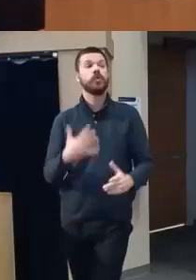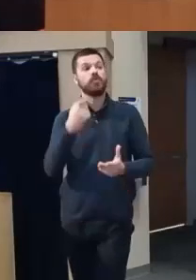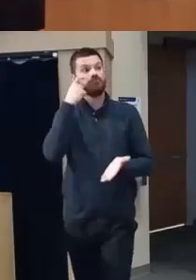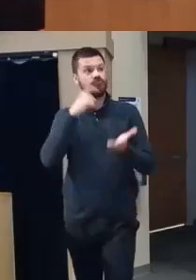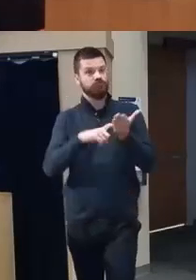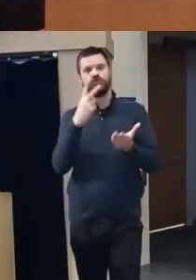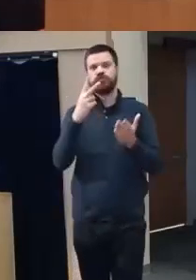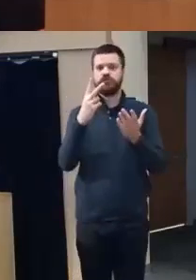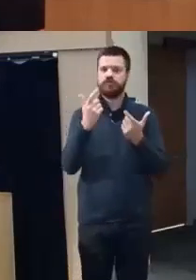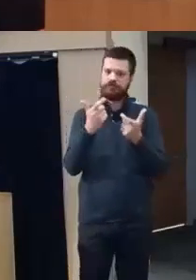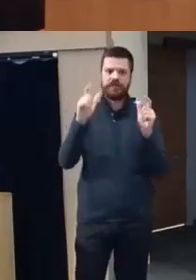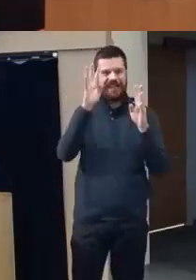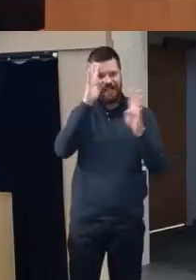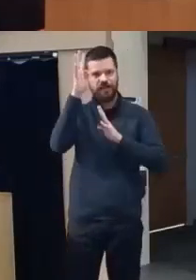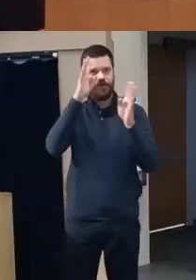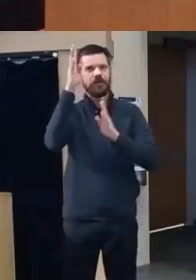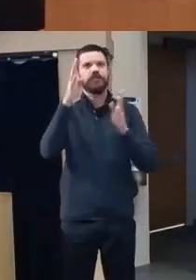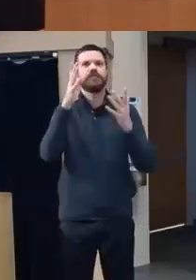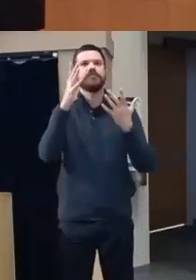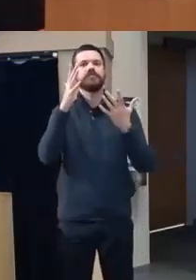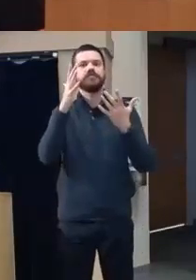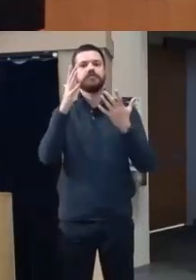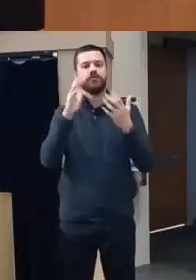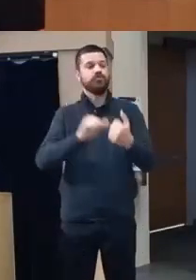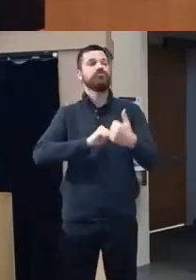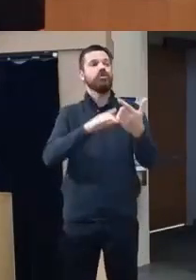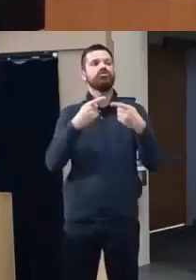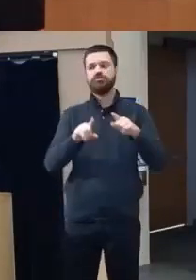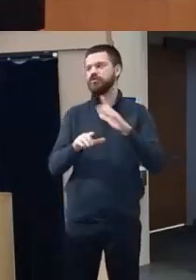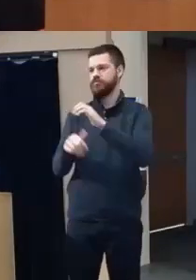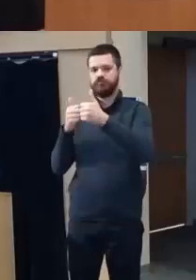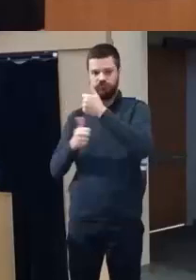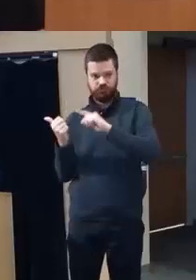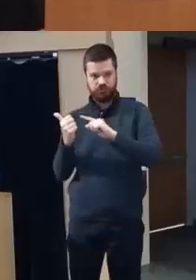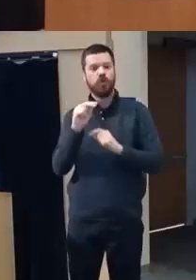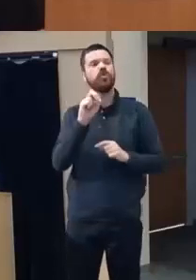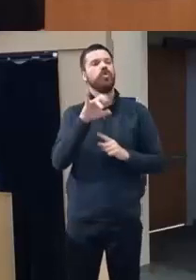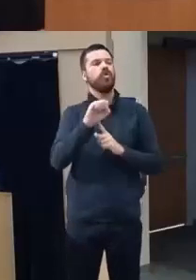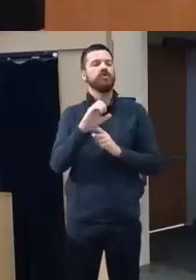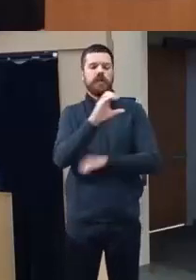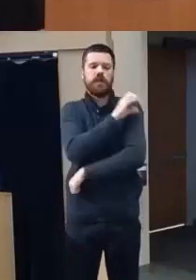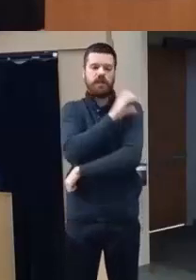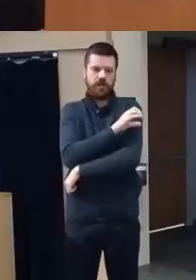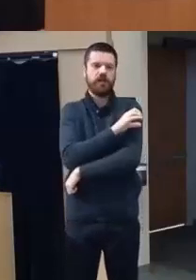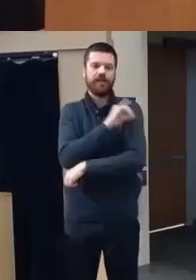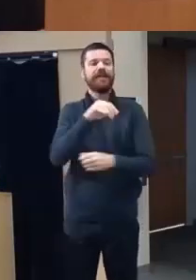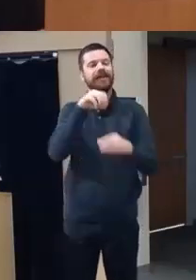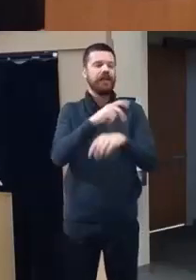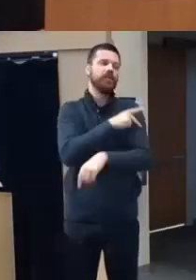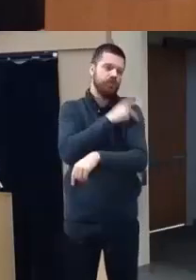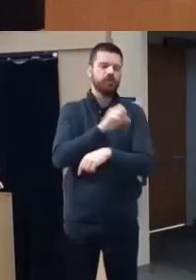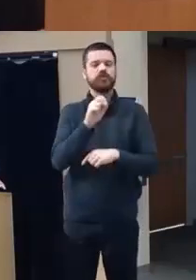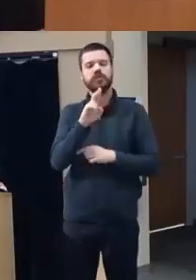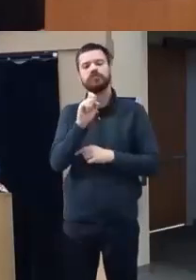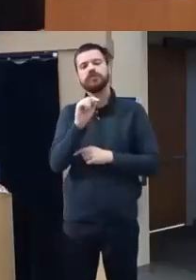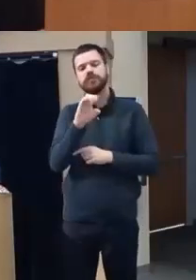of innovative and integrative approaches to addiction treatment. And first is the Norris Clinic Partnership. So Norris is an inpatient substance use